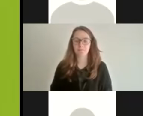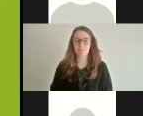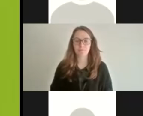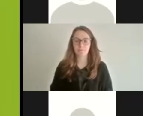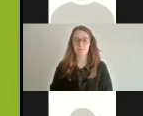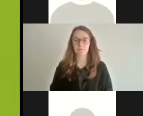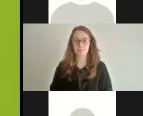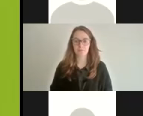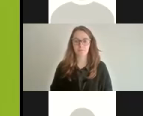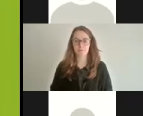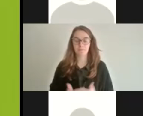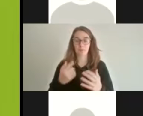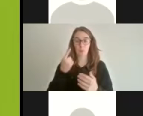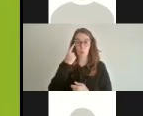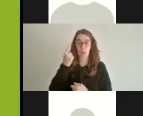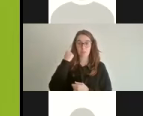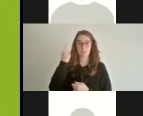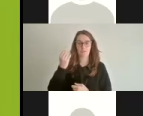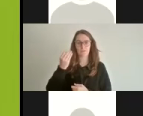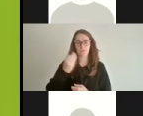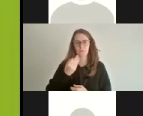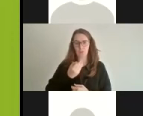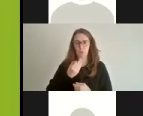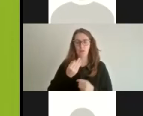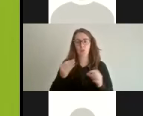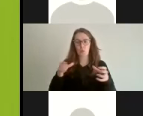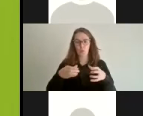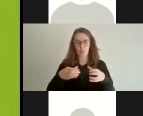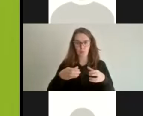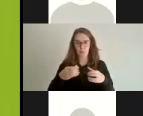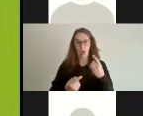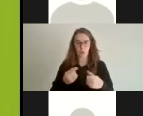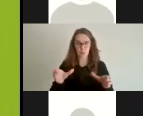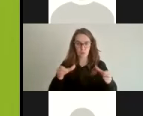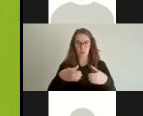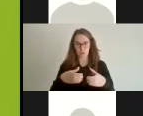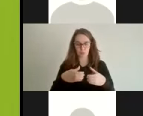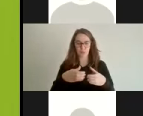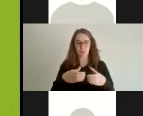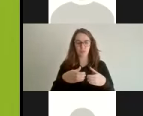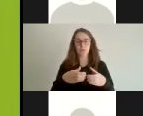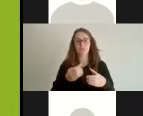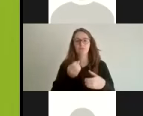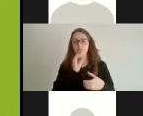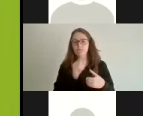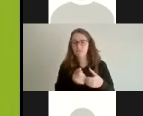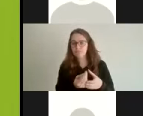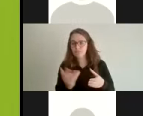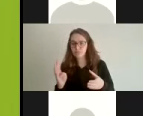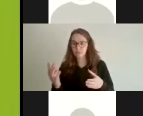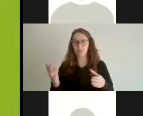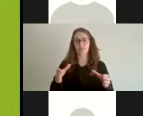I think last year we started our group sessions too. Many kids like it because first of